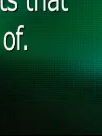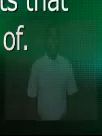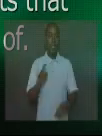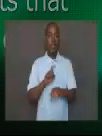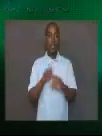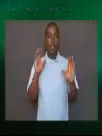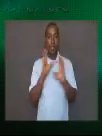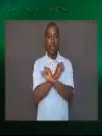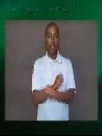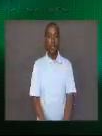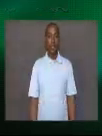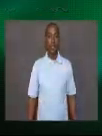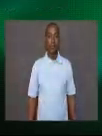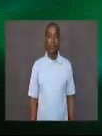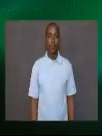Time's up.